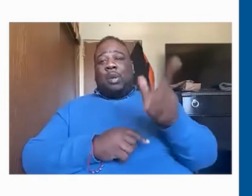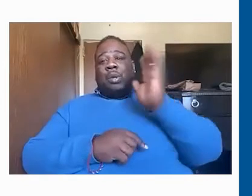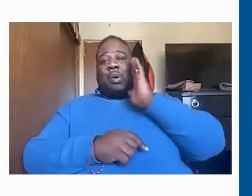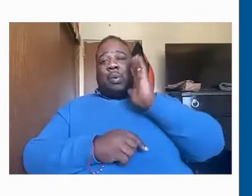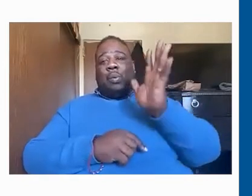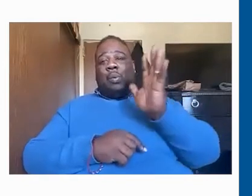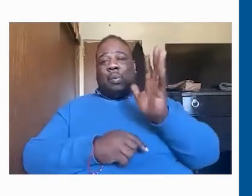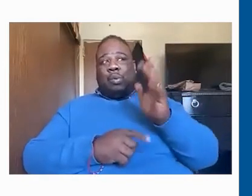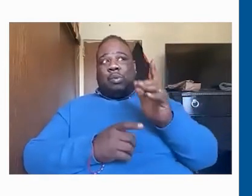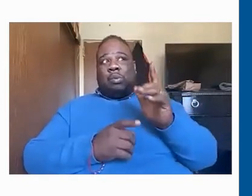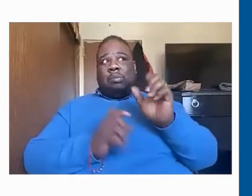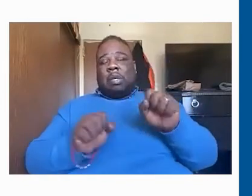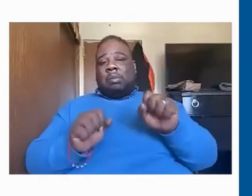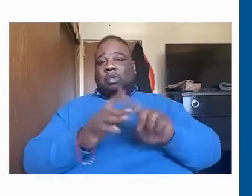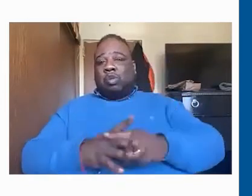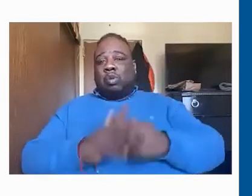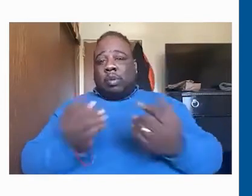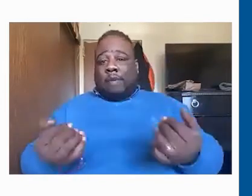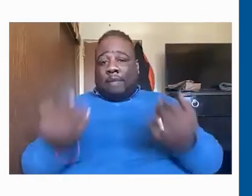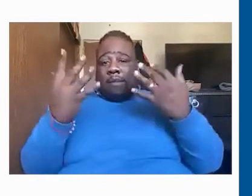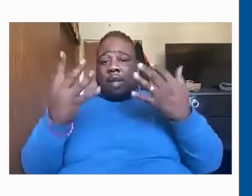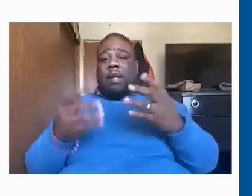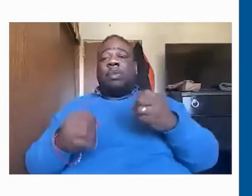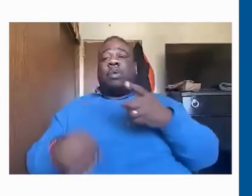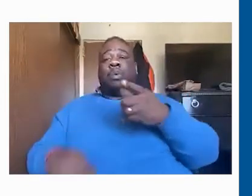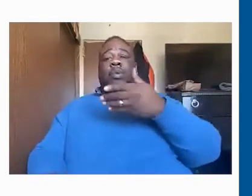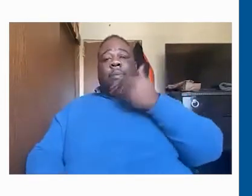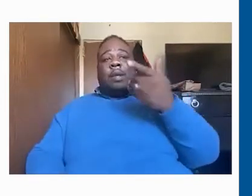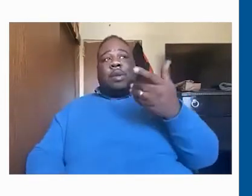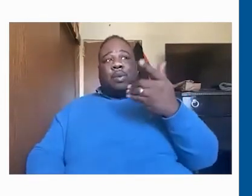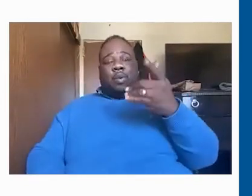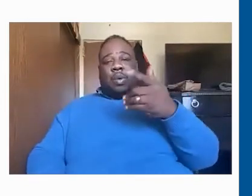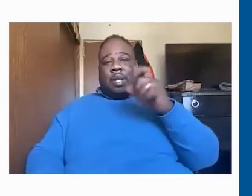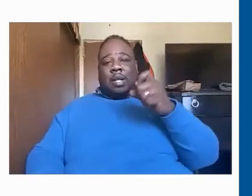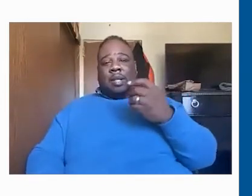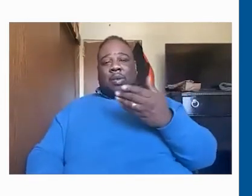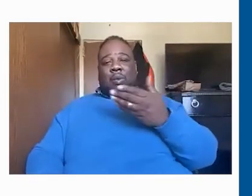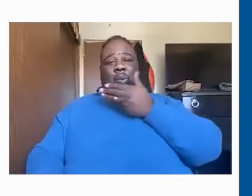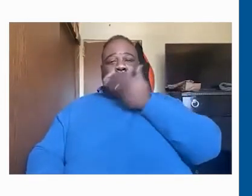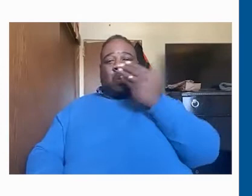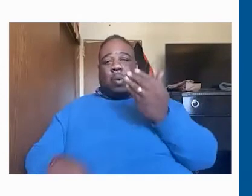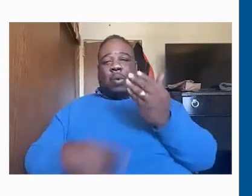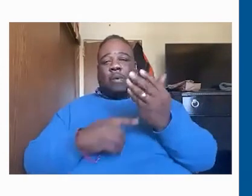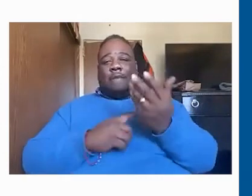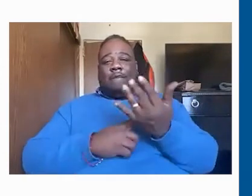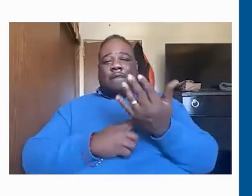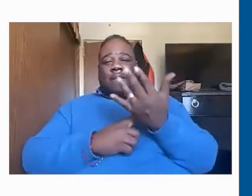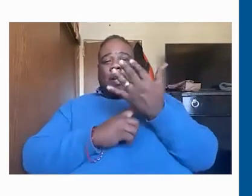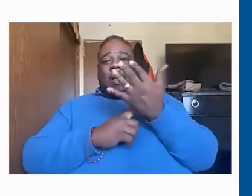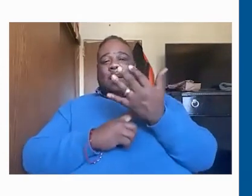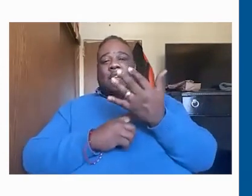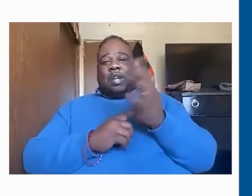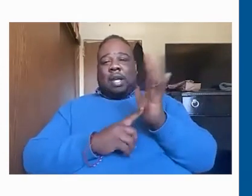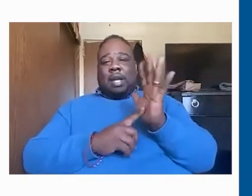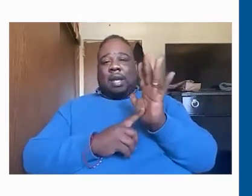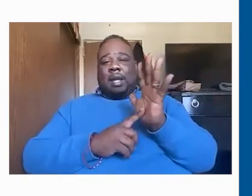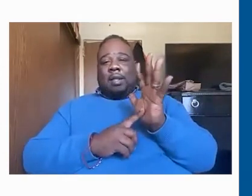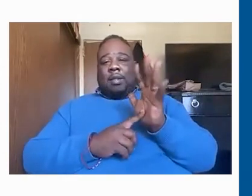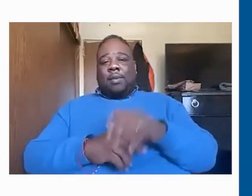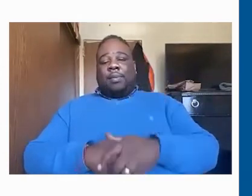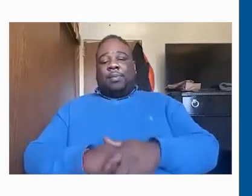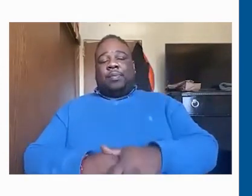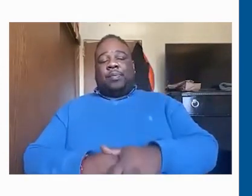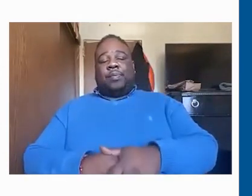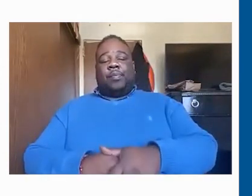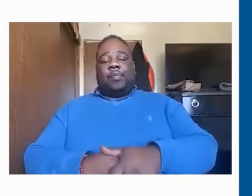too. Other items that you'd want to have would be medical items. If you have any backup medical items, like a wheelchair walker that